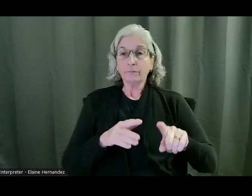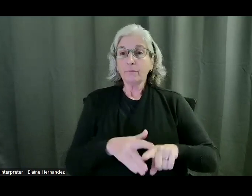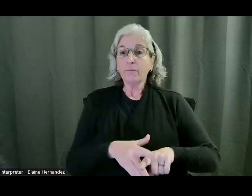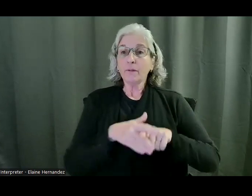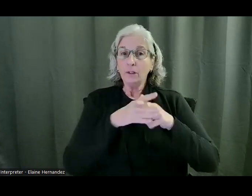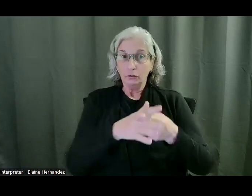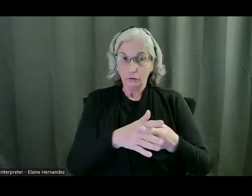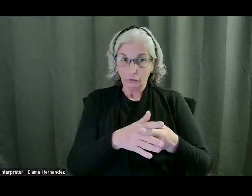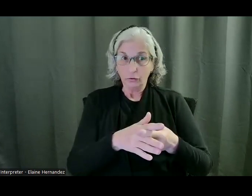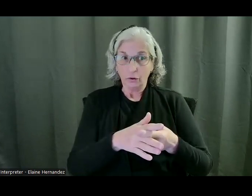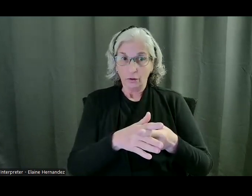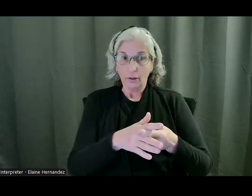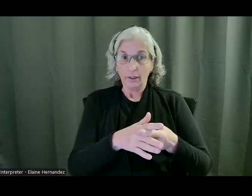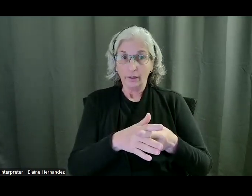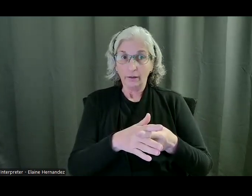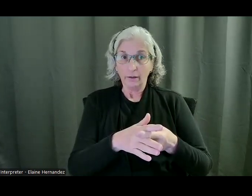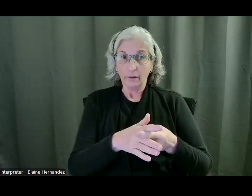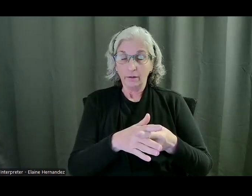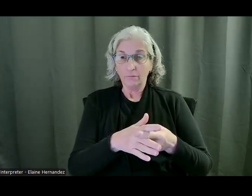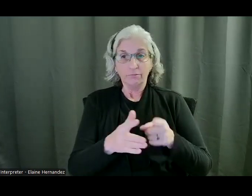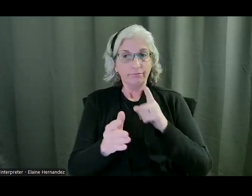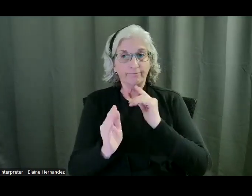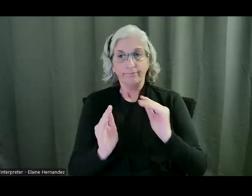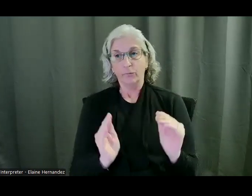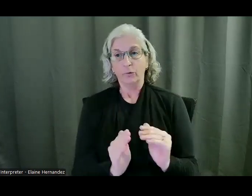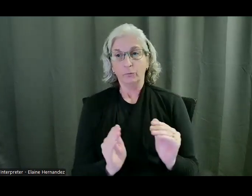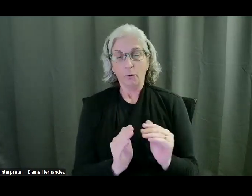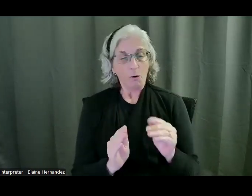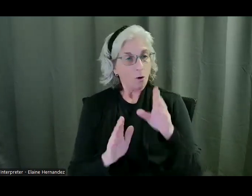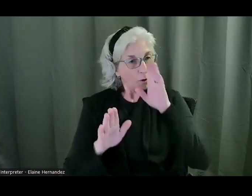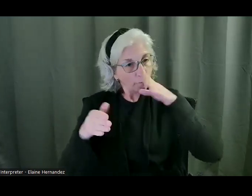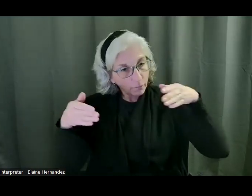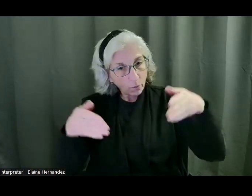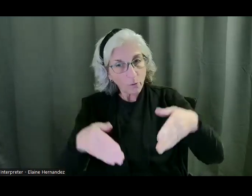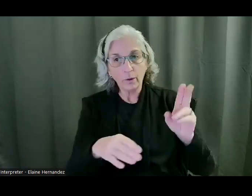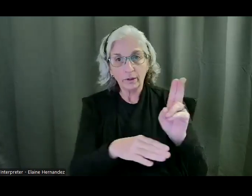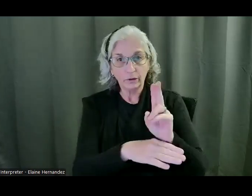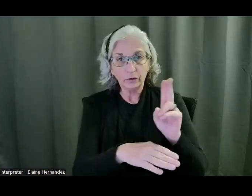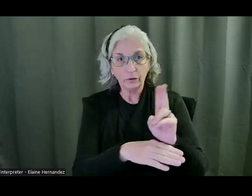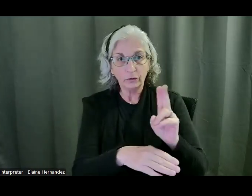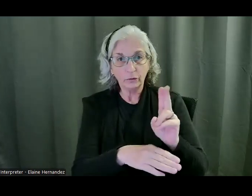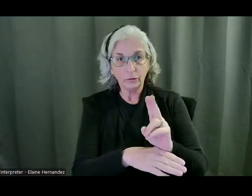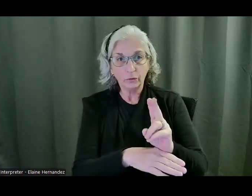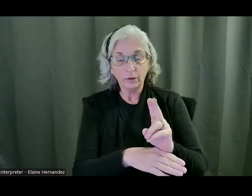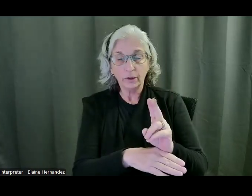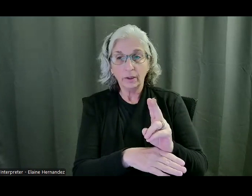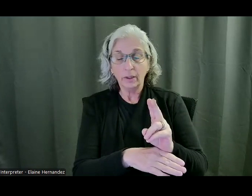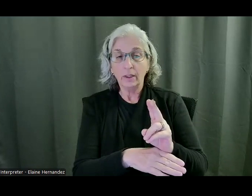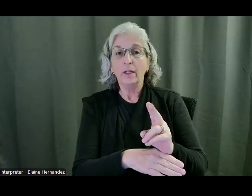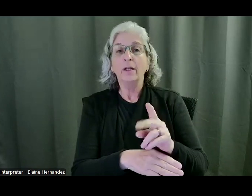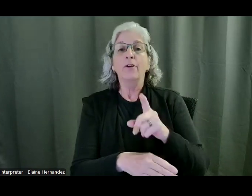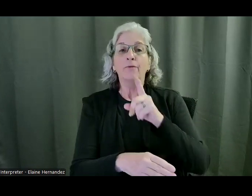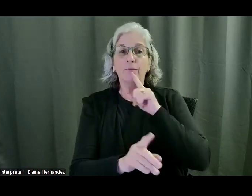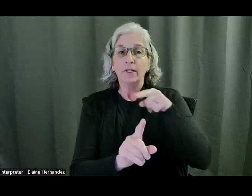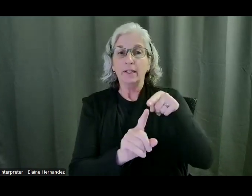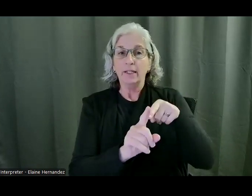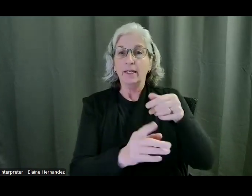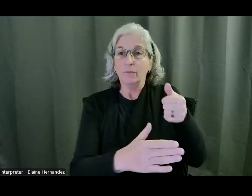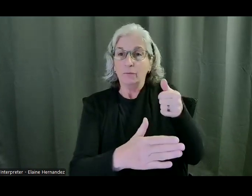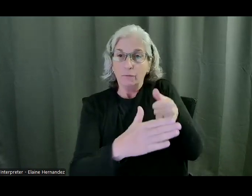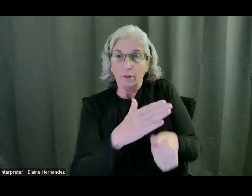out in kind of a smaller, more focused usage, and it was a component of